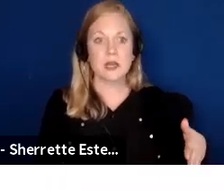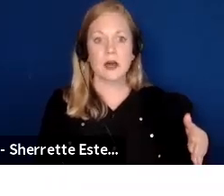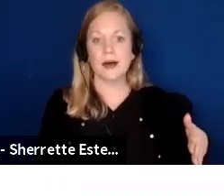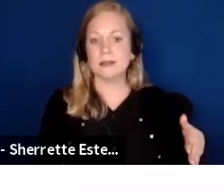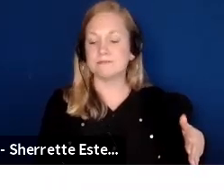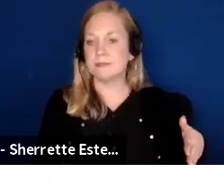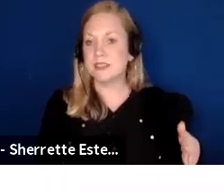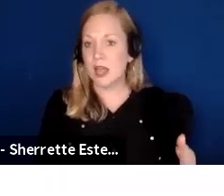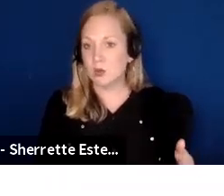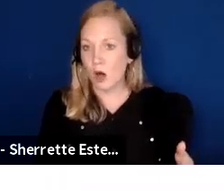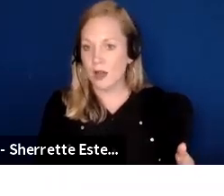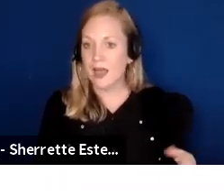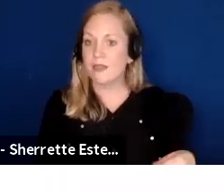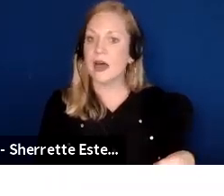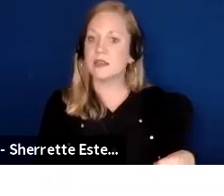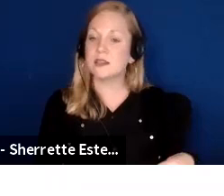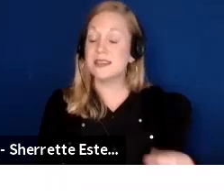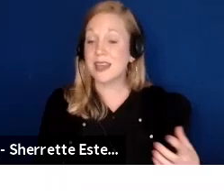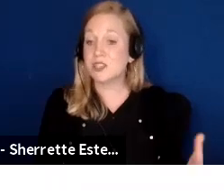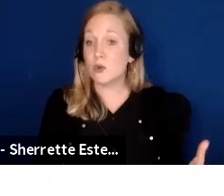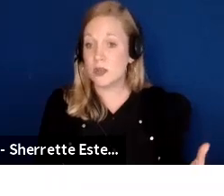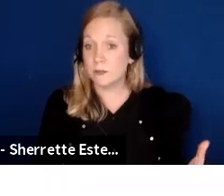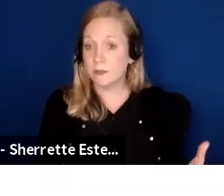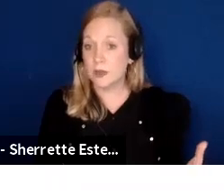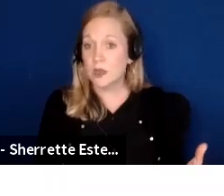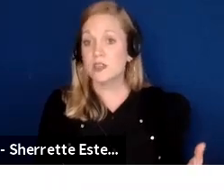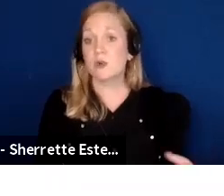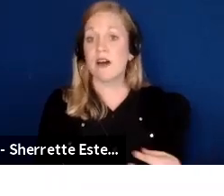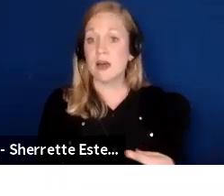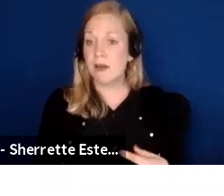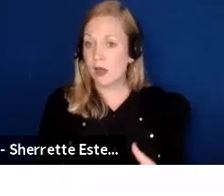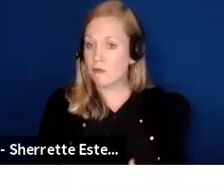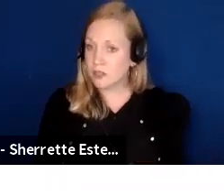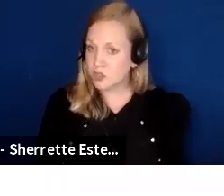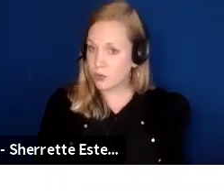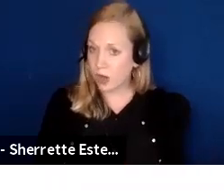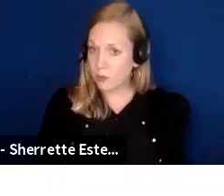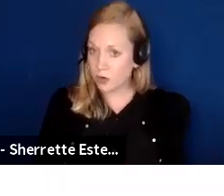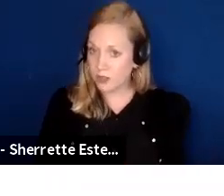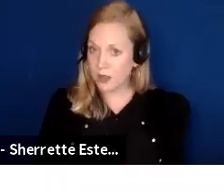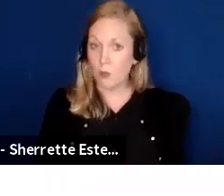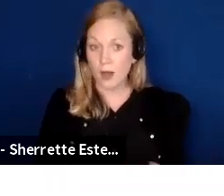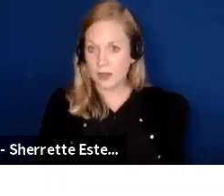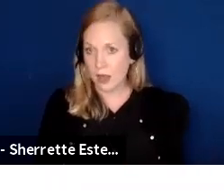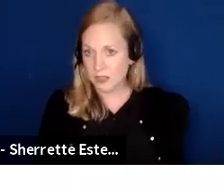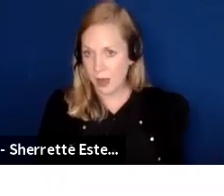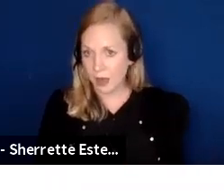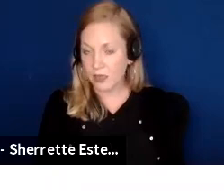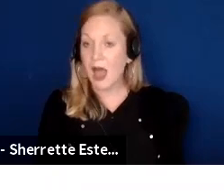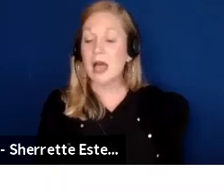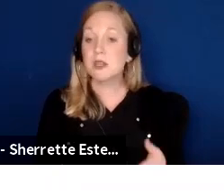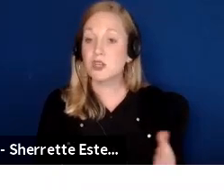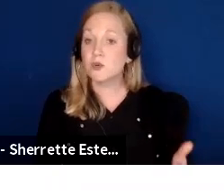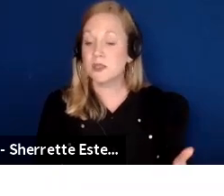tree-lined sidewalk that indicates rhythm. So if I'm having a conversation with another person and I'm walking down this